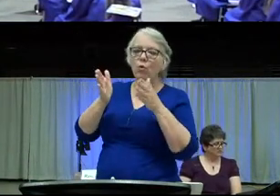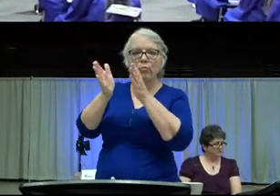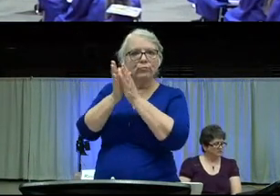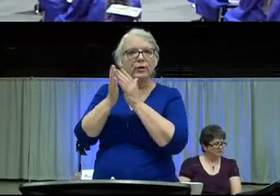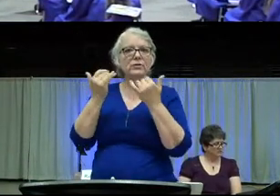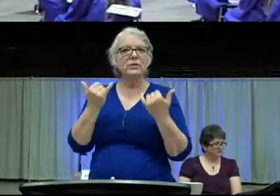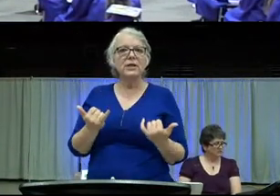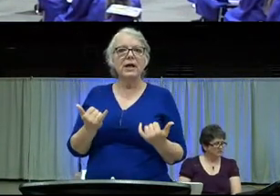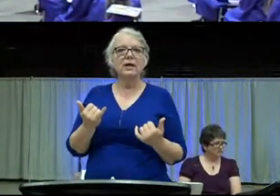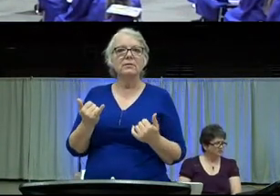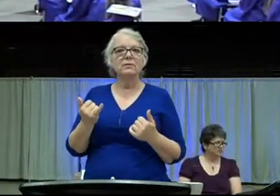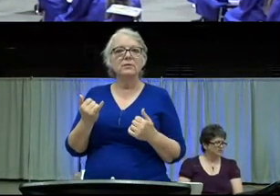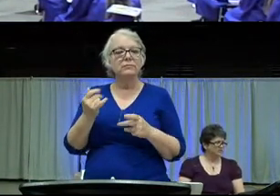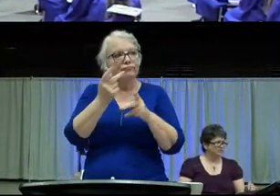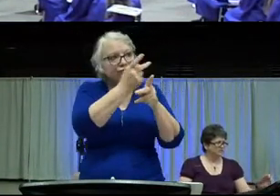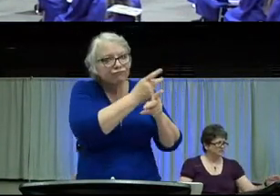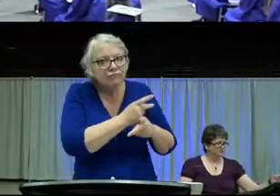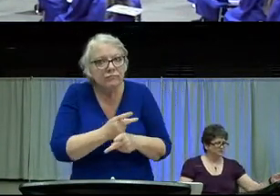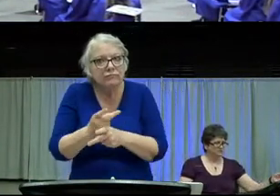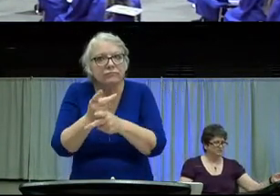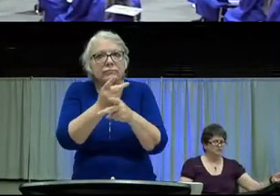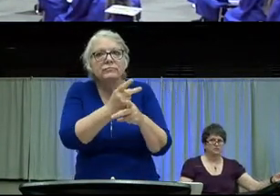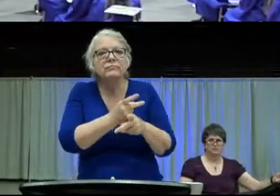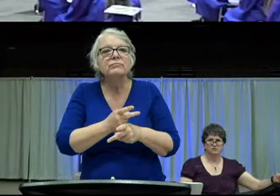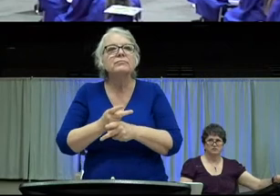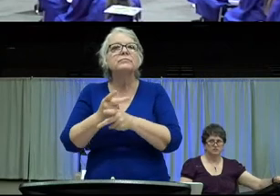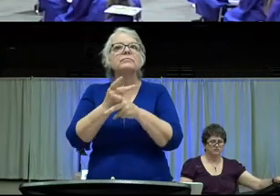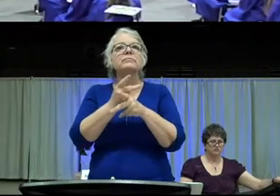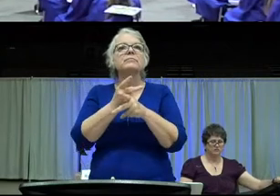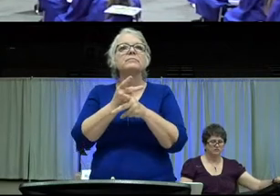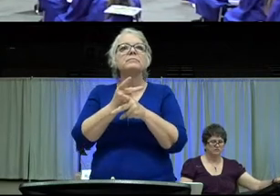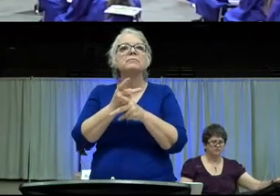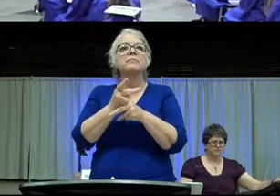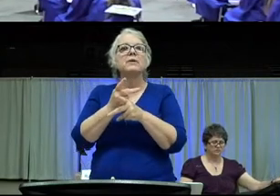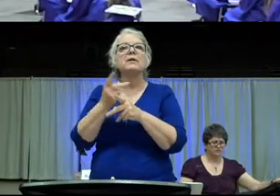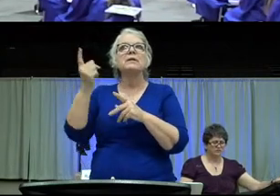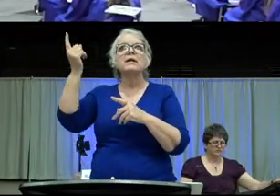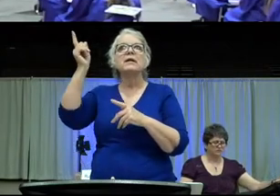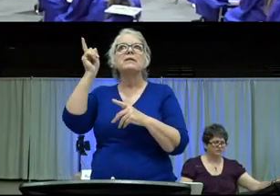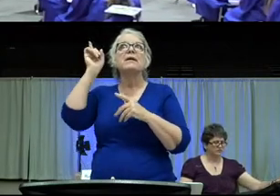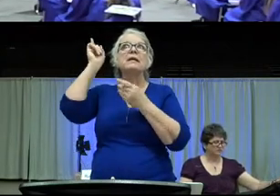that watch over all of us as He comes in and is with us today.